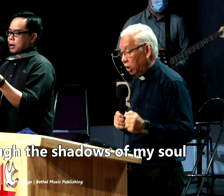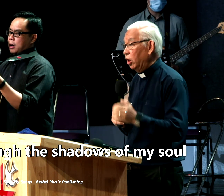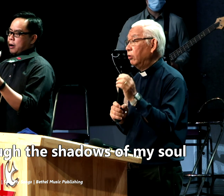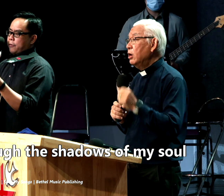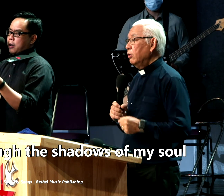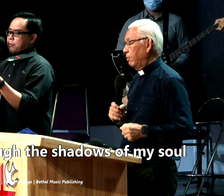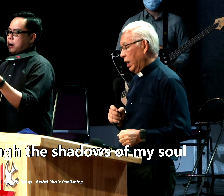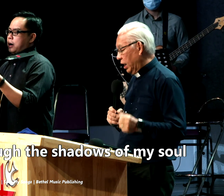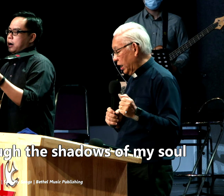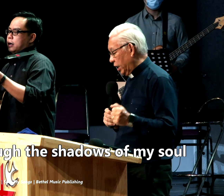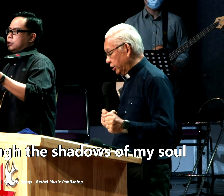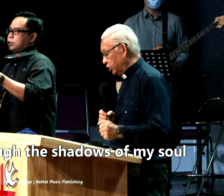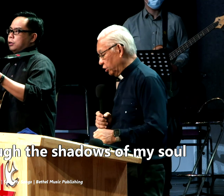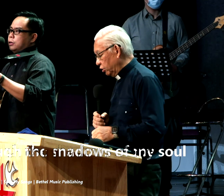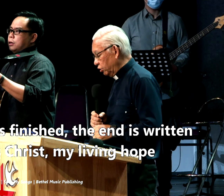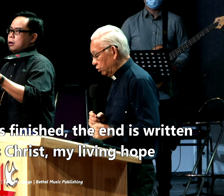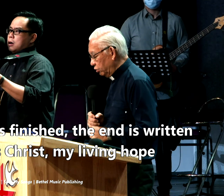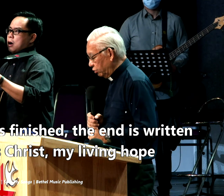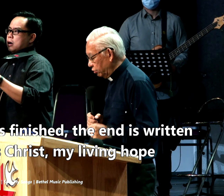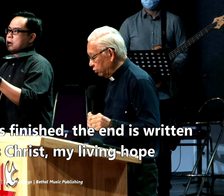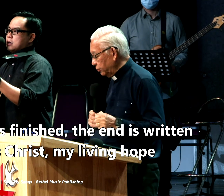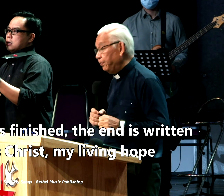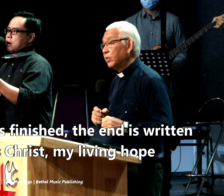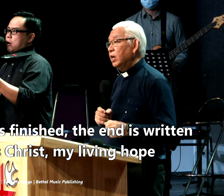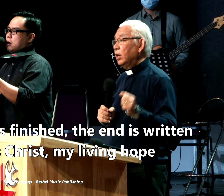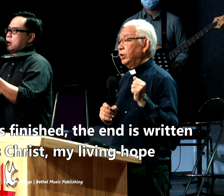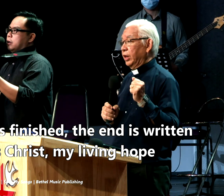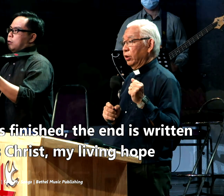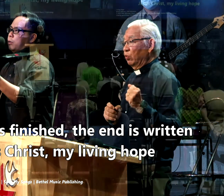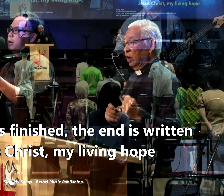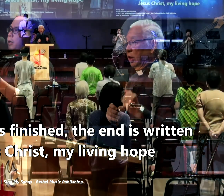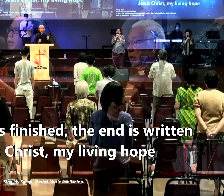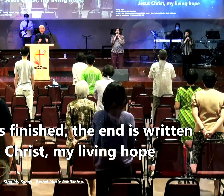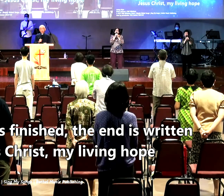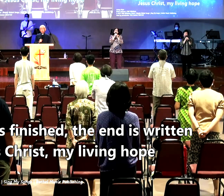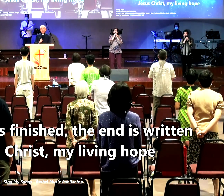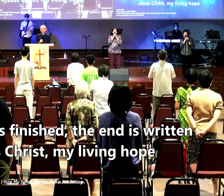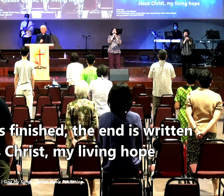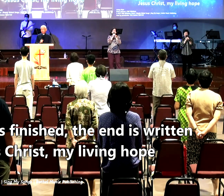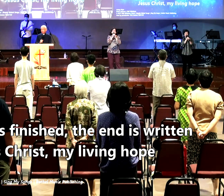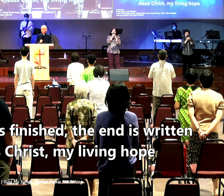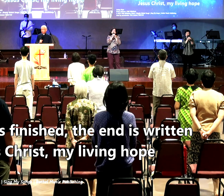shadows of my soul. The work is